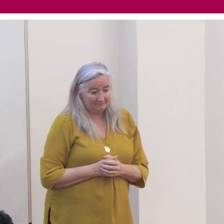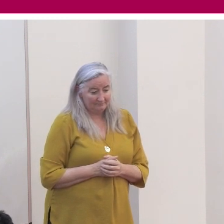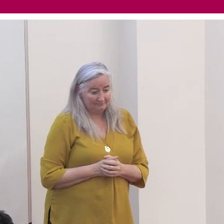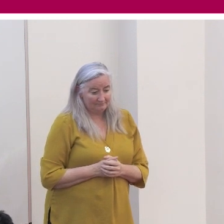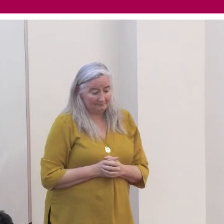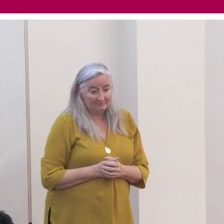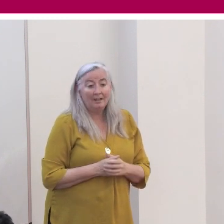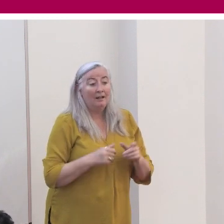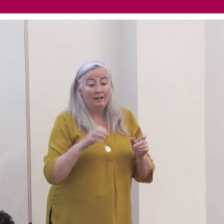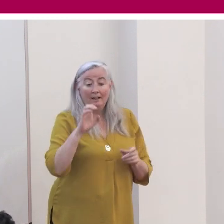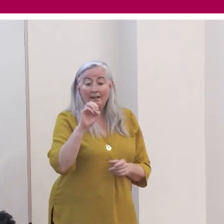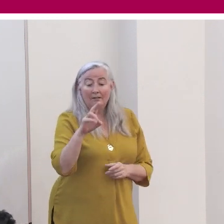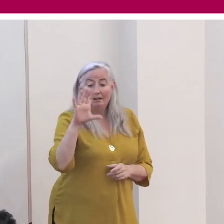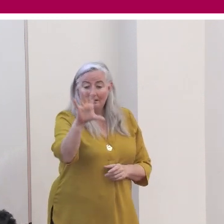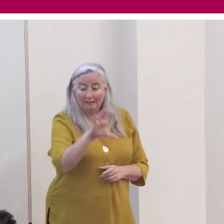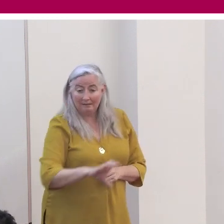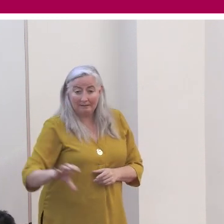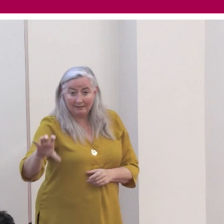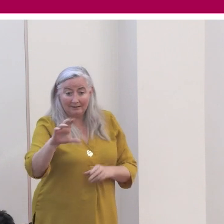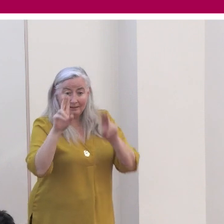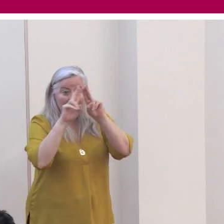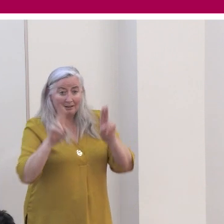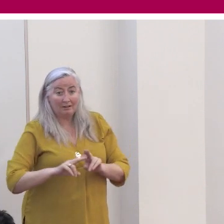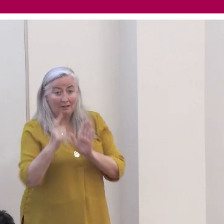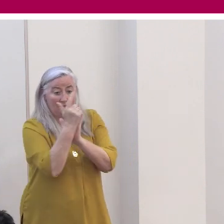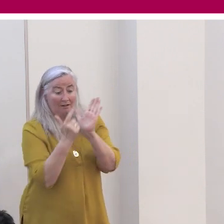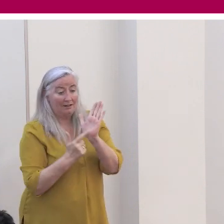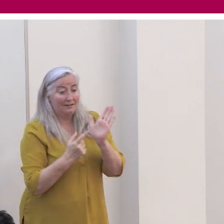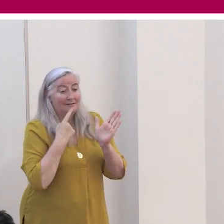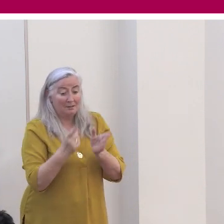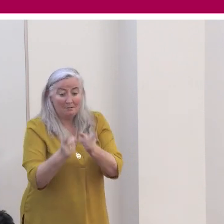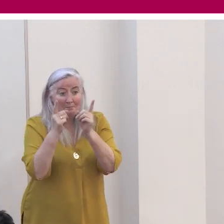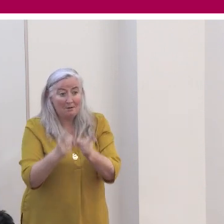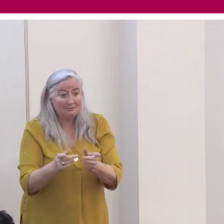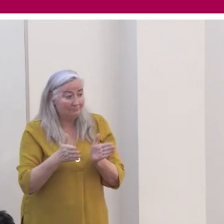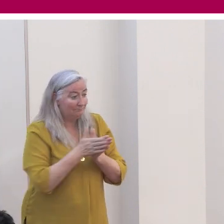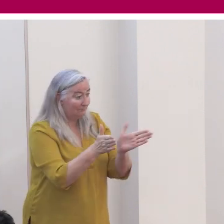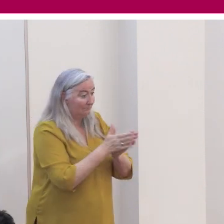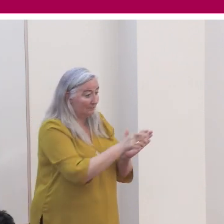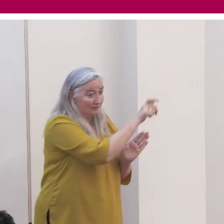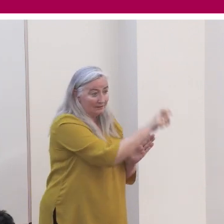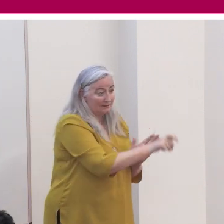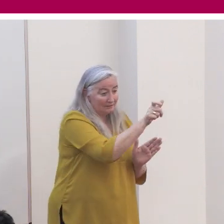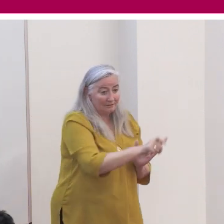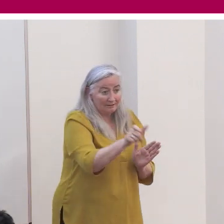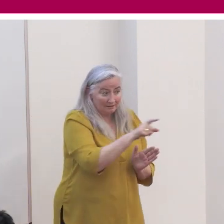the victims or women to have a more proactive role in actually requesting, which can be a very hard